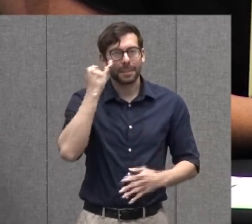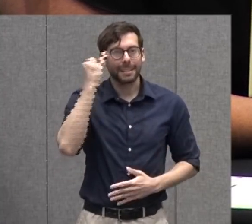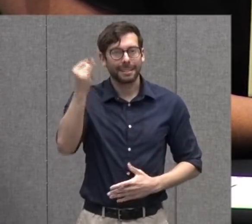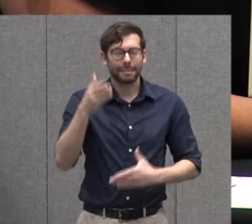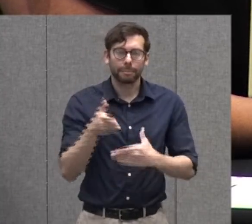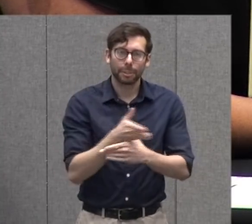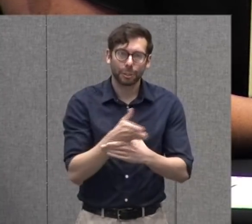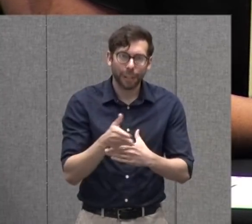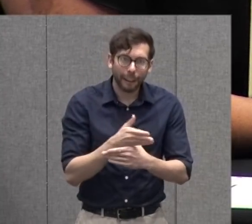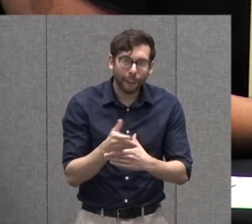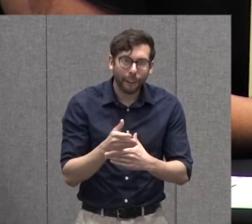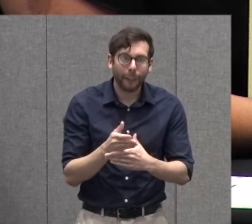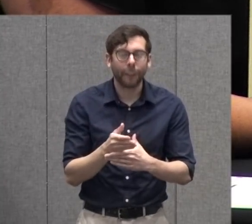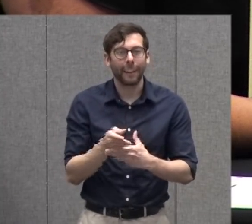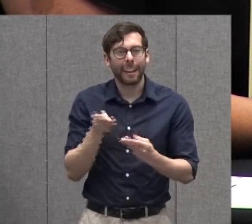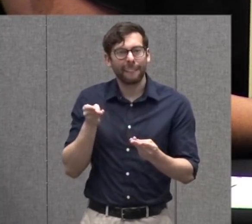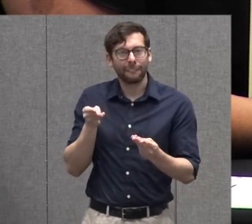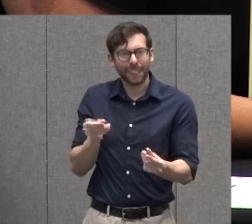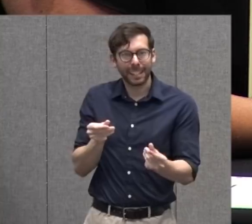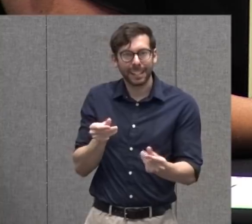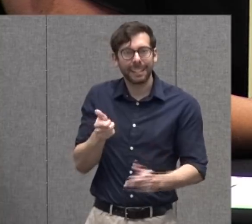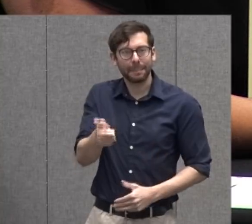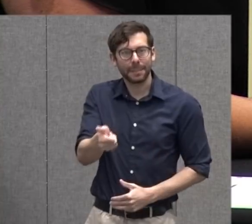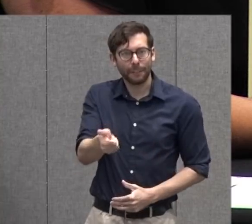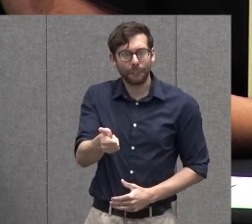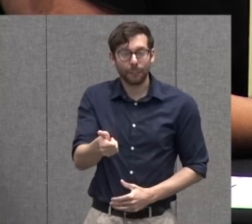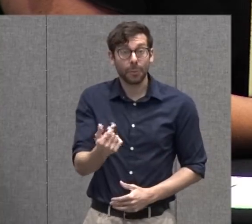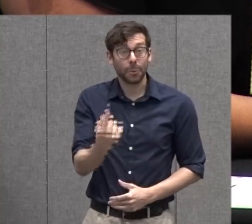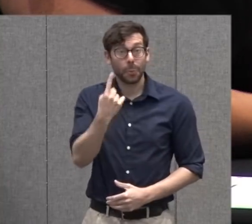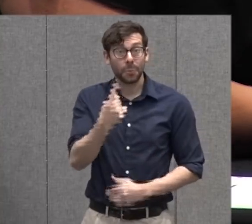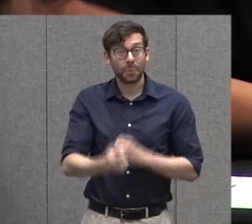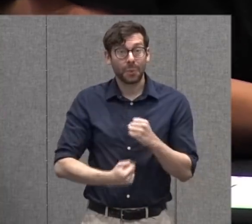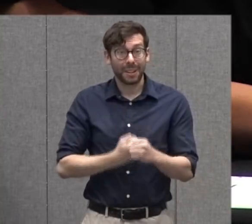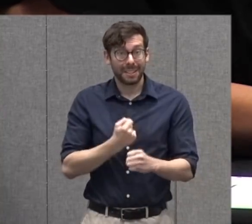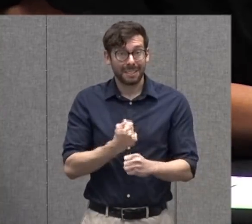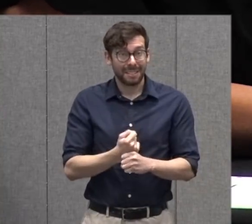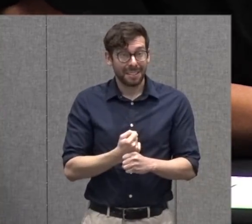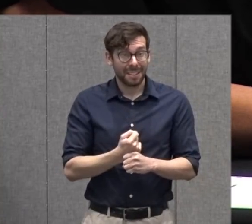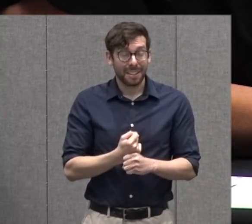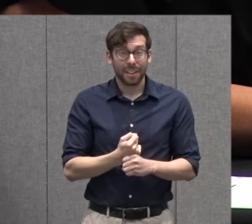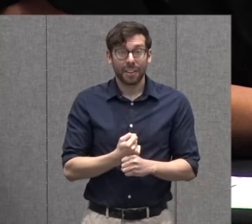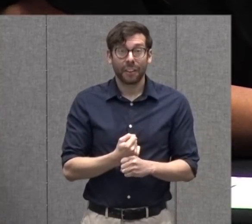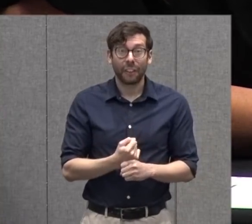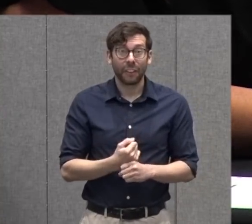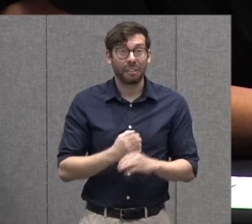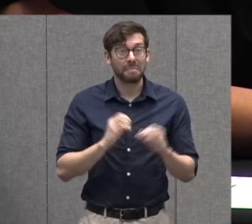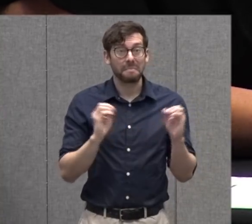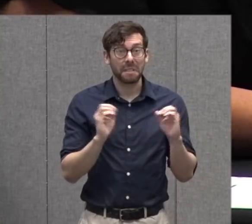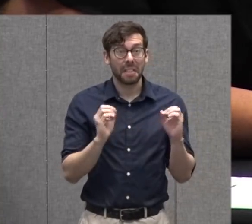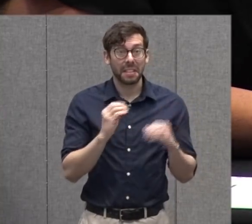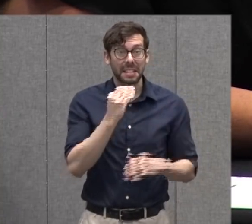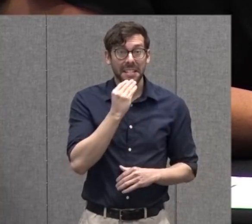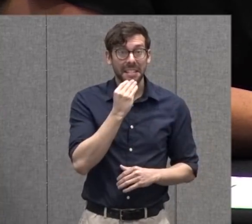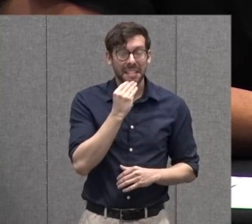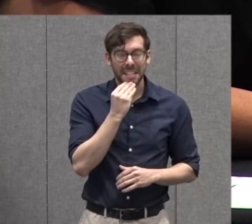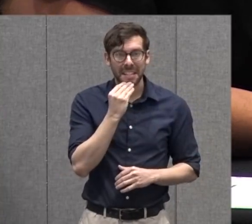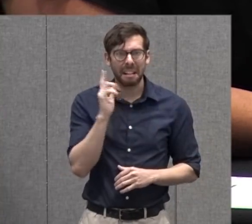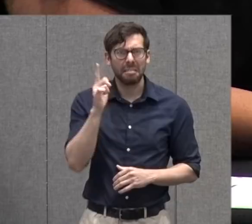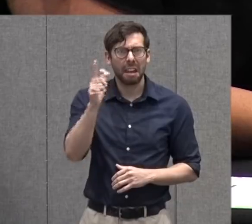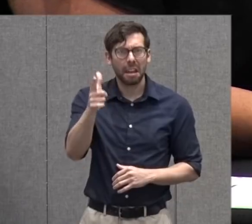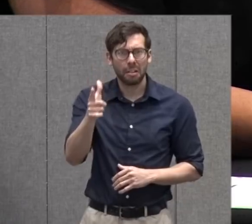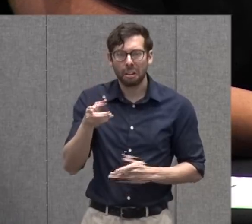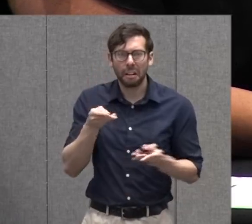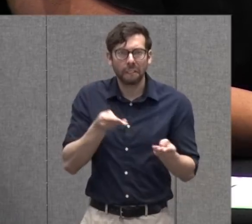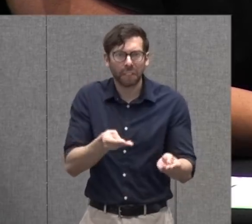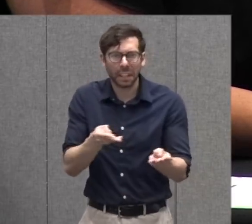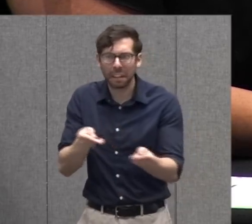himself. With 1 year of not having anything to eat, he was able to feed the entire town and have bags and bags of